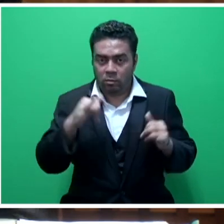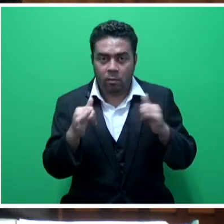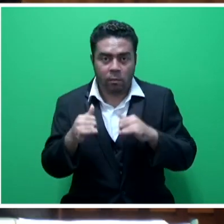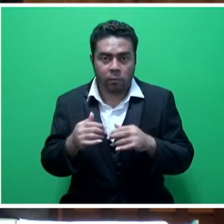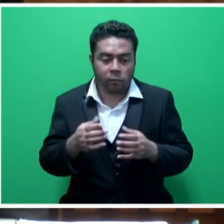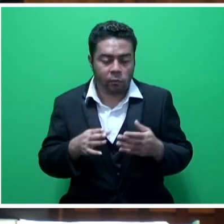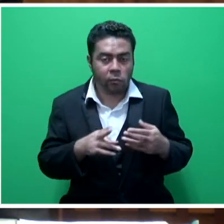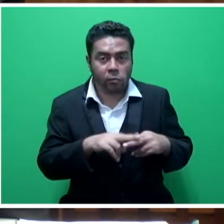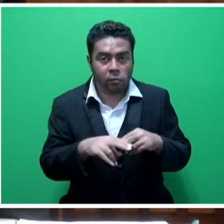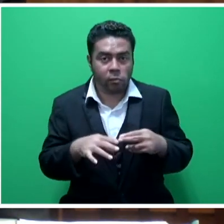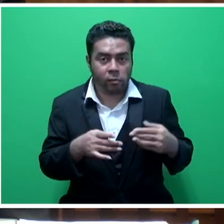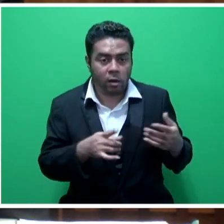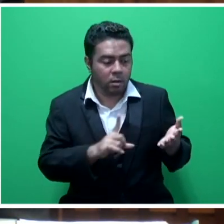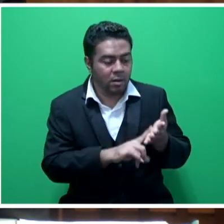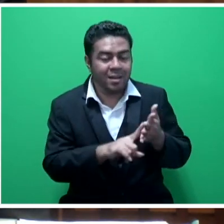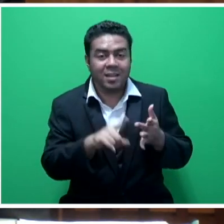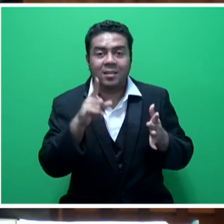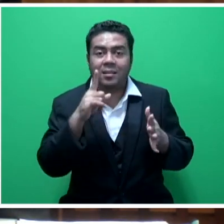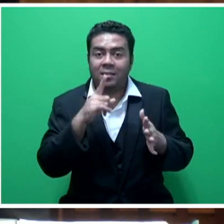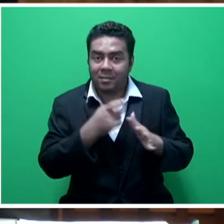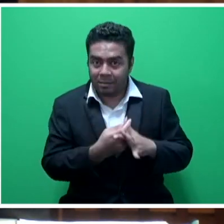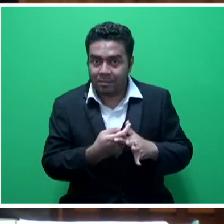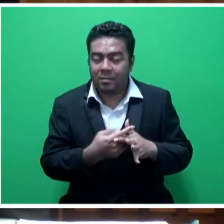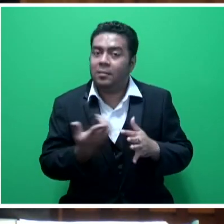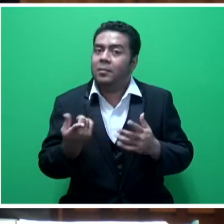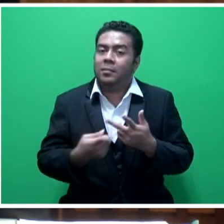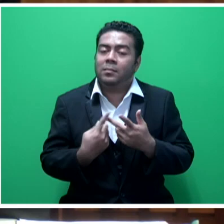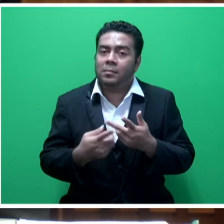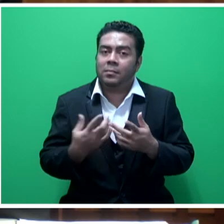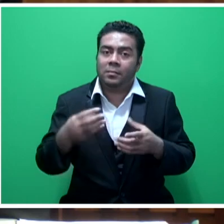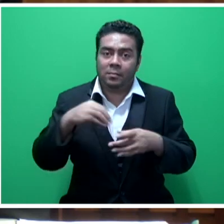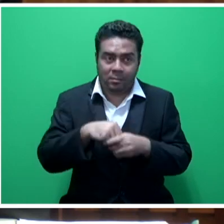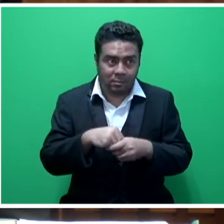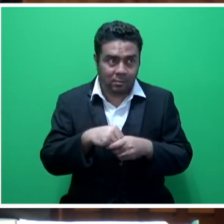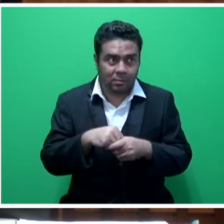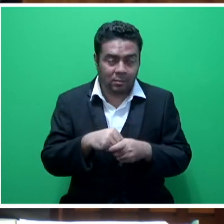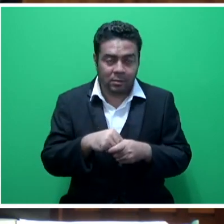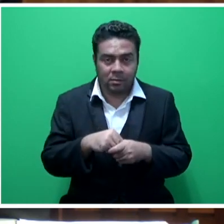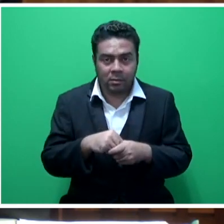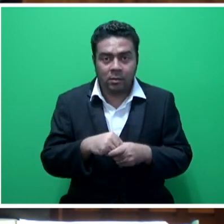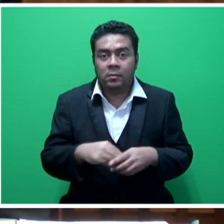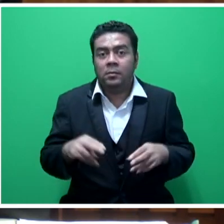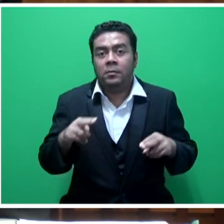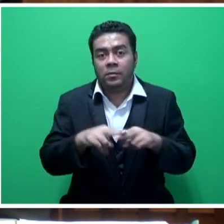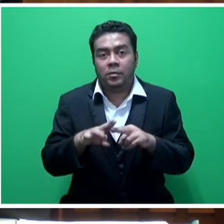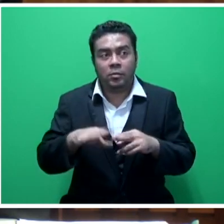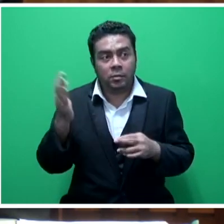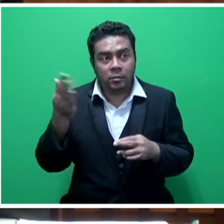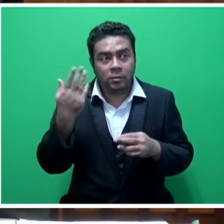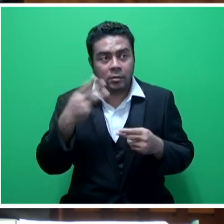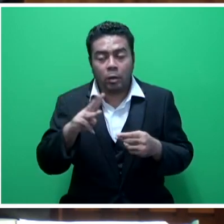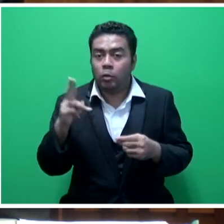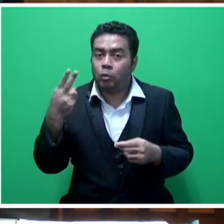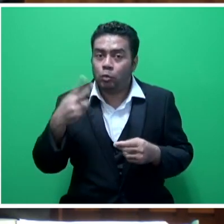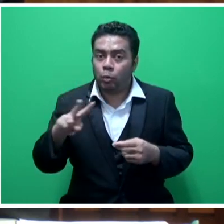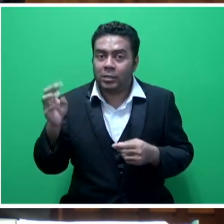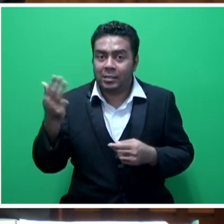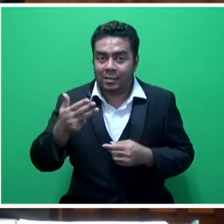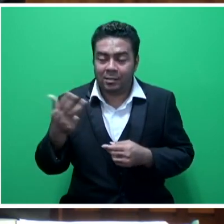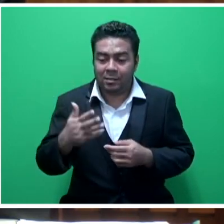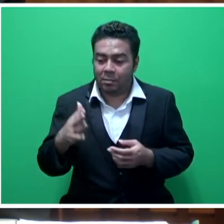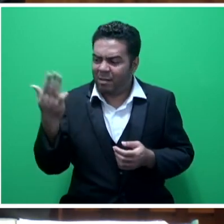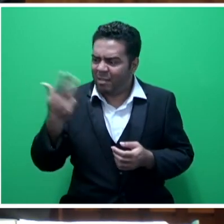board. Were it not for Qantas reducing the number of code share passengers placed on Fiji Airways in 2019 by